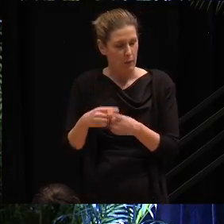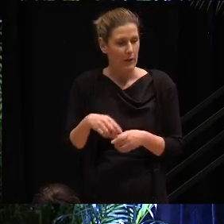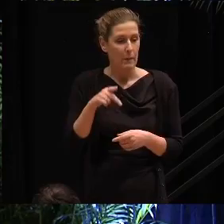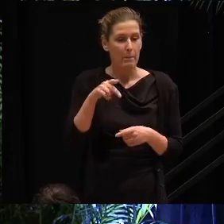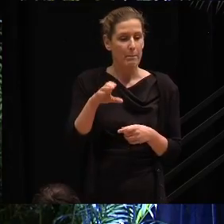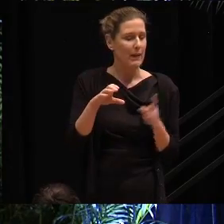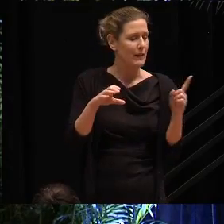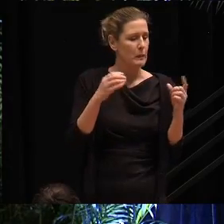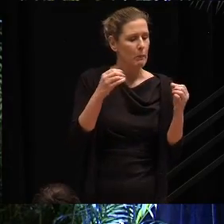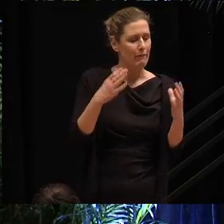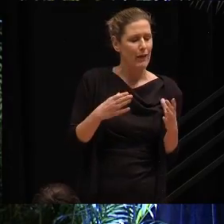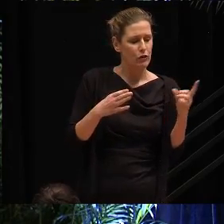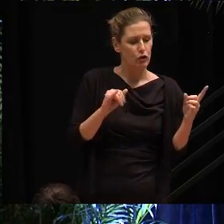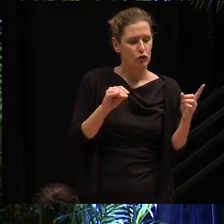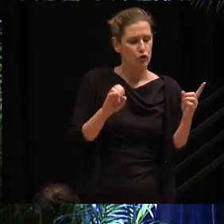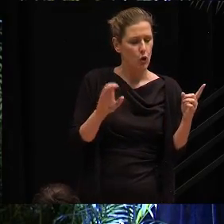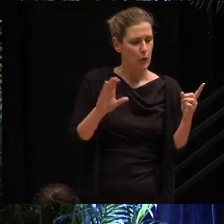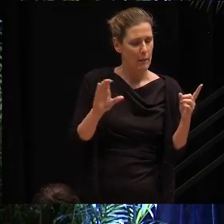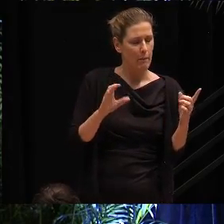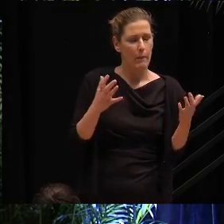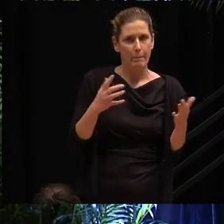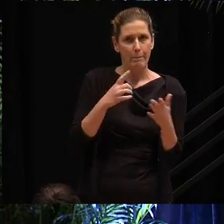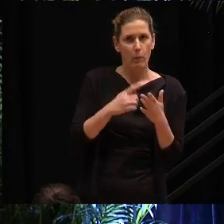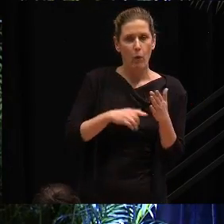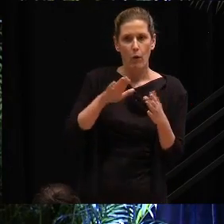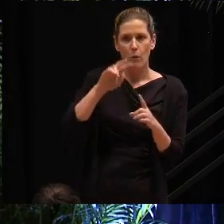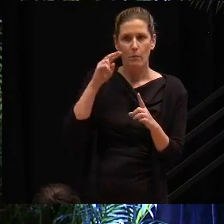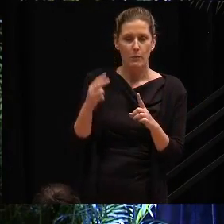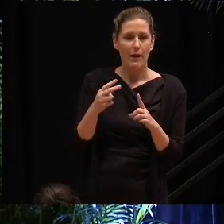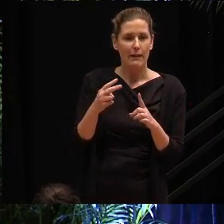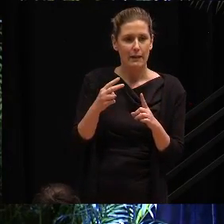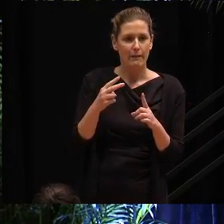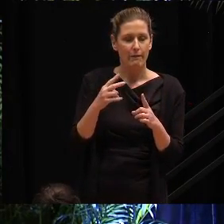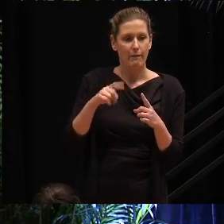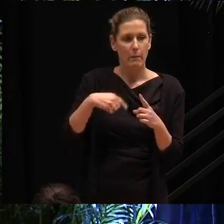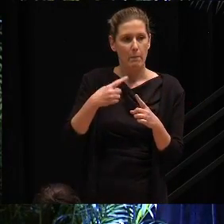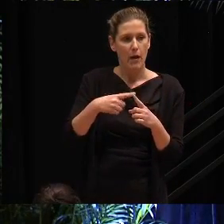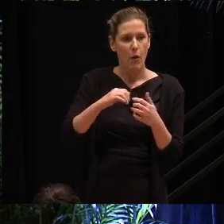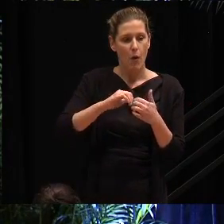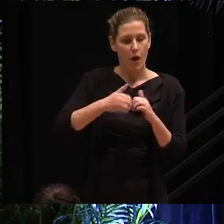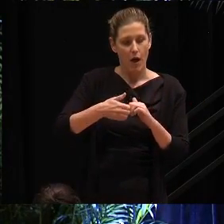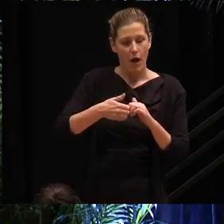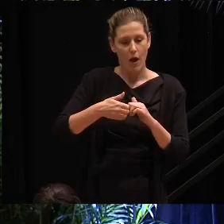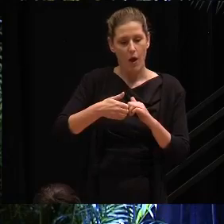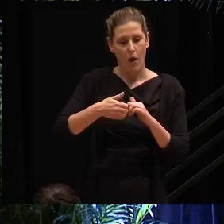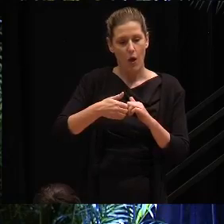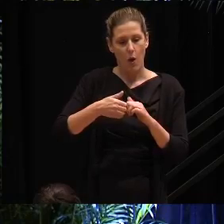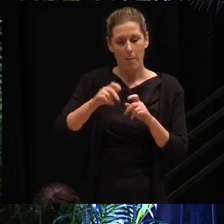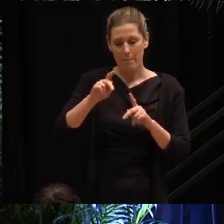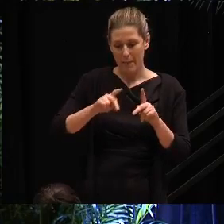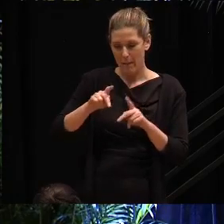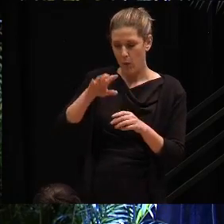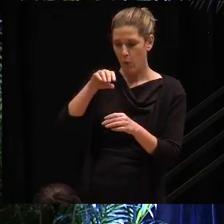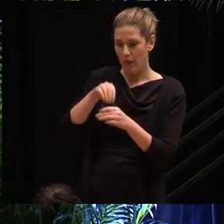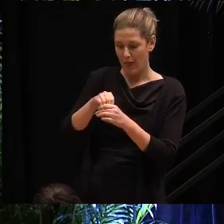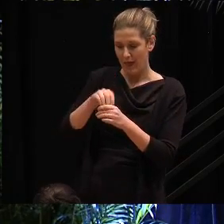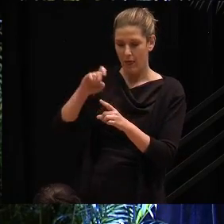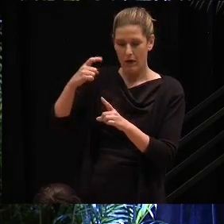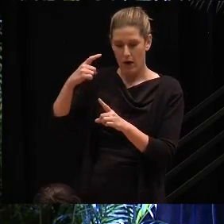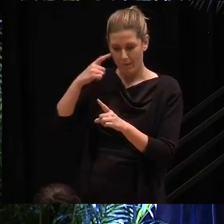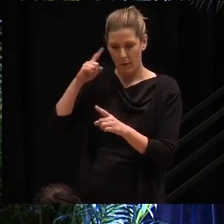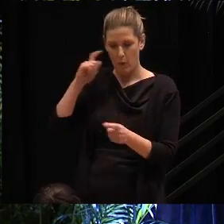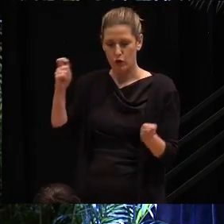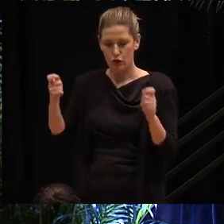political science professor Joe Cammarano, what is your perspective on how the people in Trump's government will